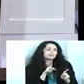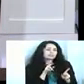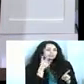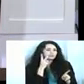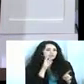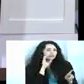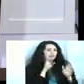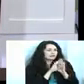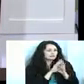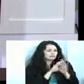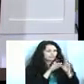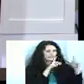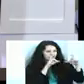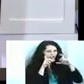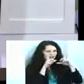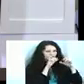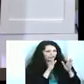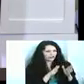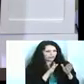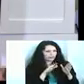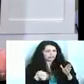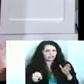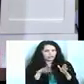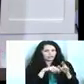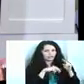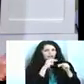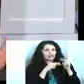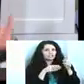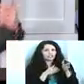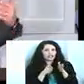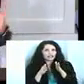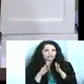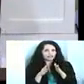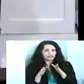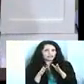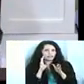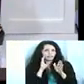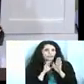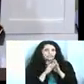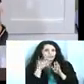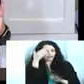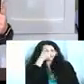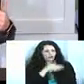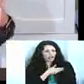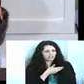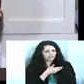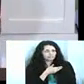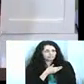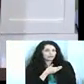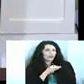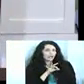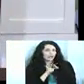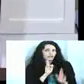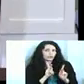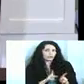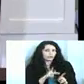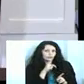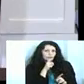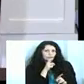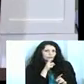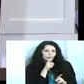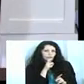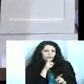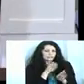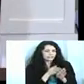walking around the building this morning. And she's allowed to take pictures of anybody who's up front and of the person who is the